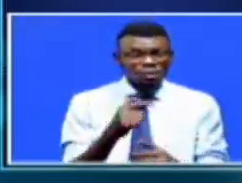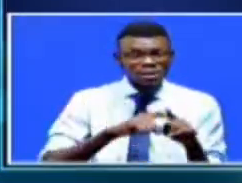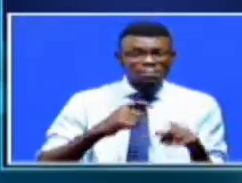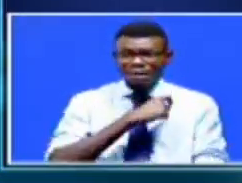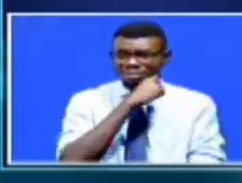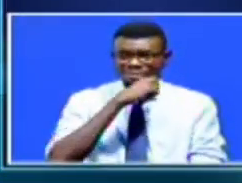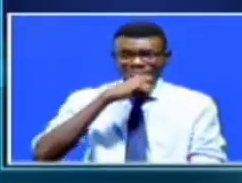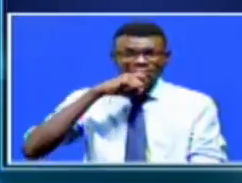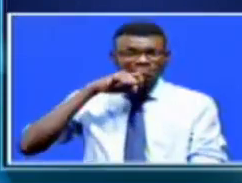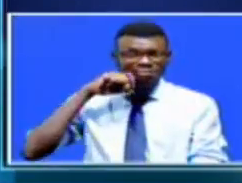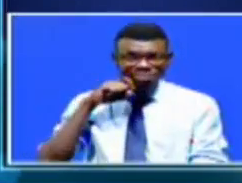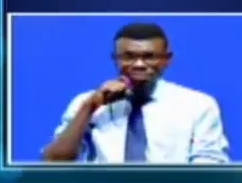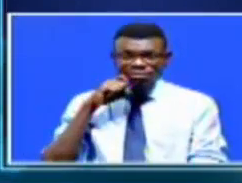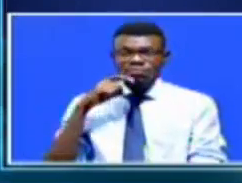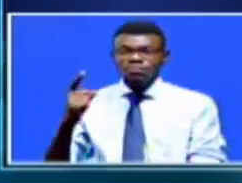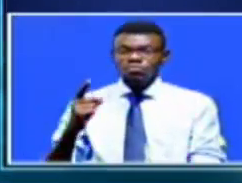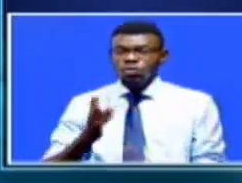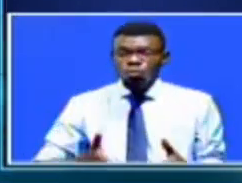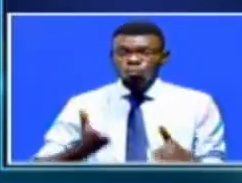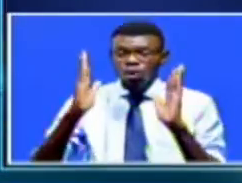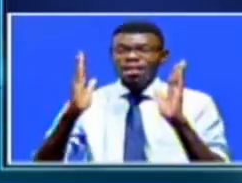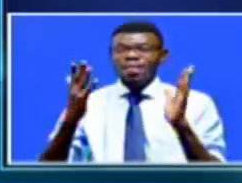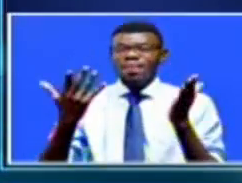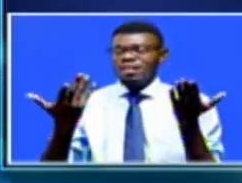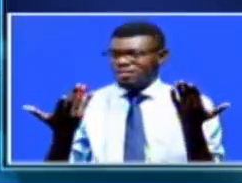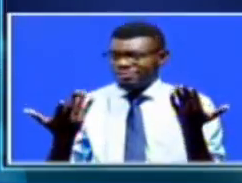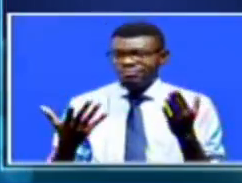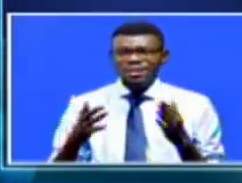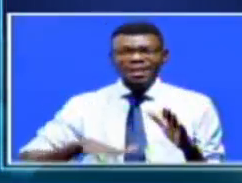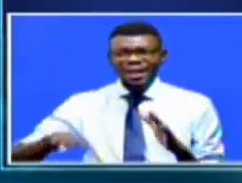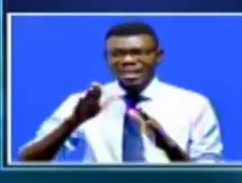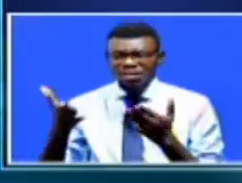season and serves as a path connecting these cattle rustling prone areas.